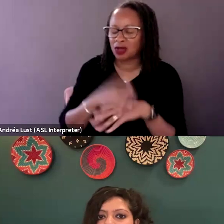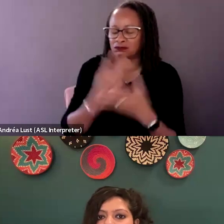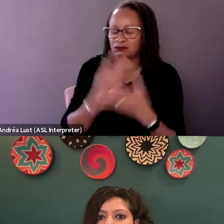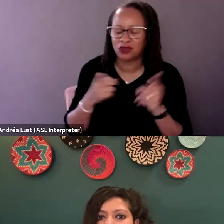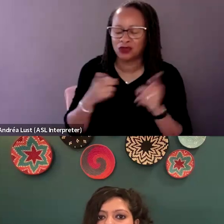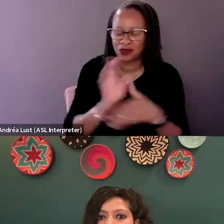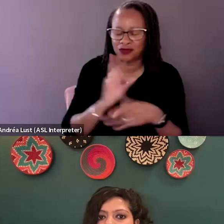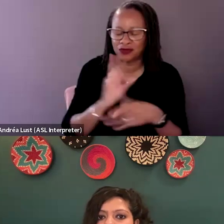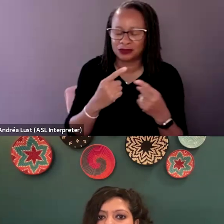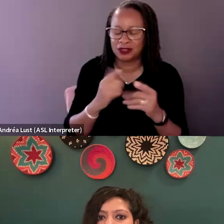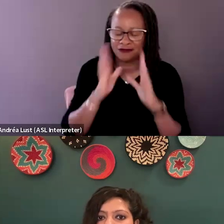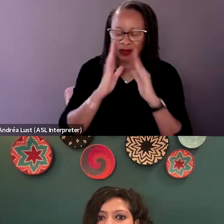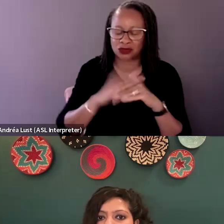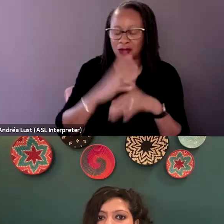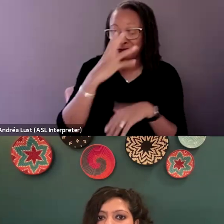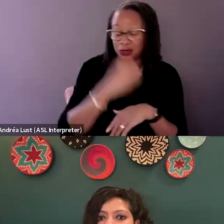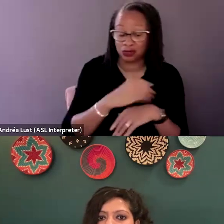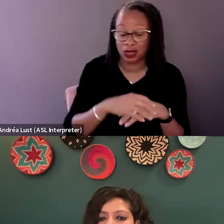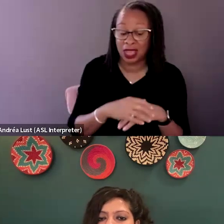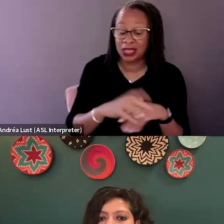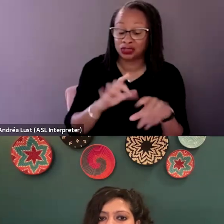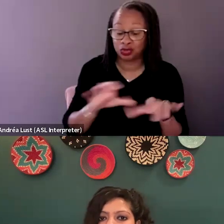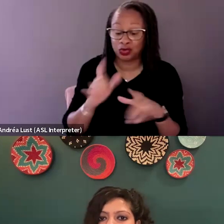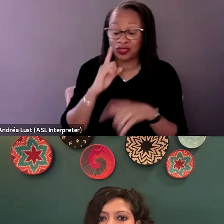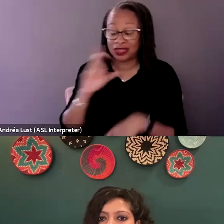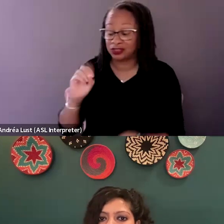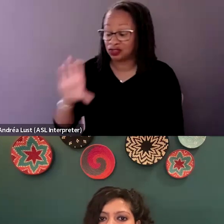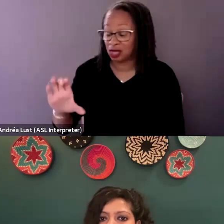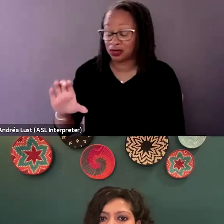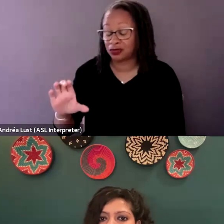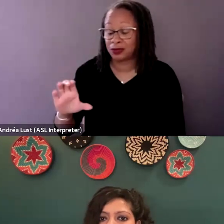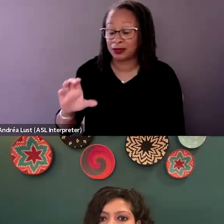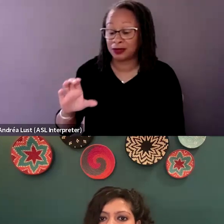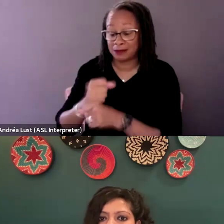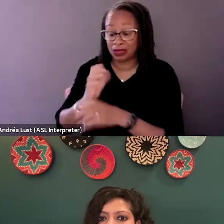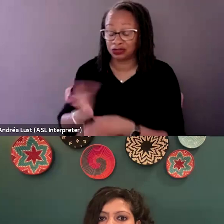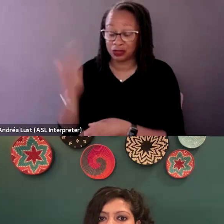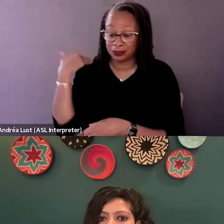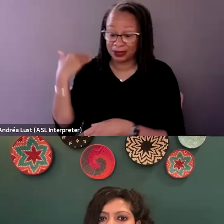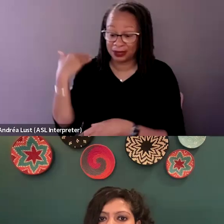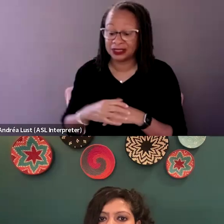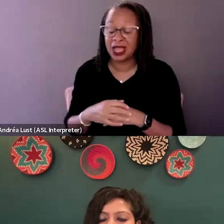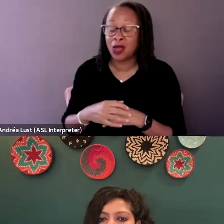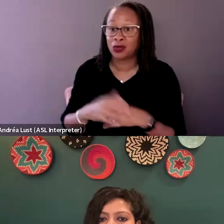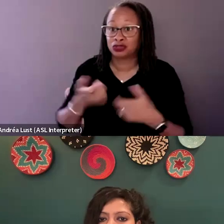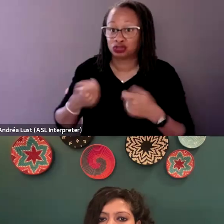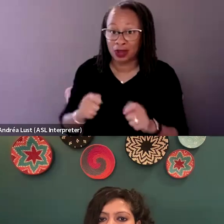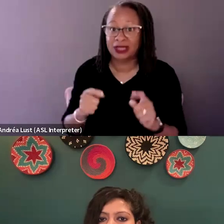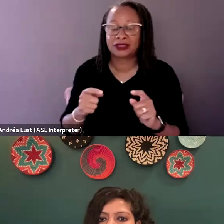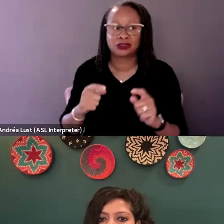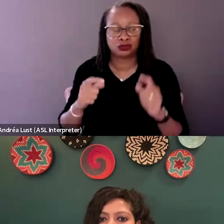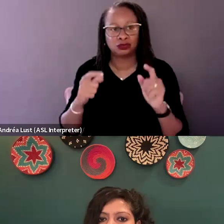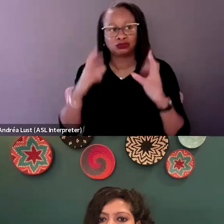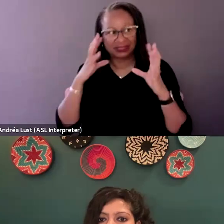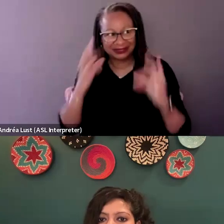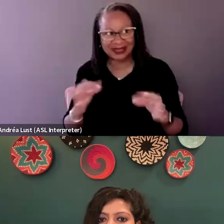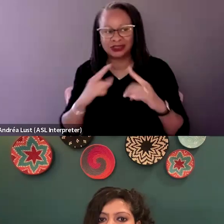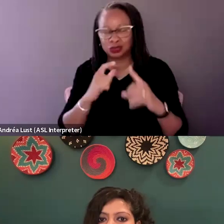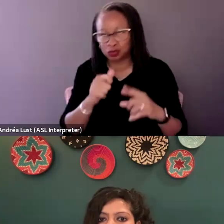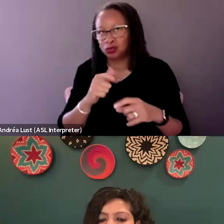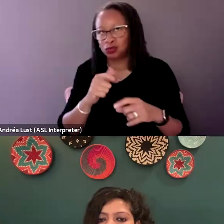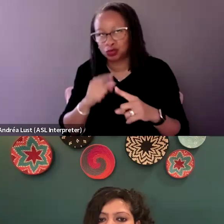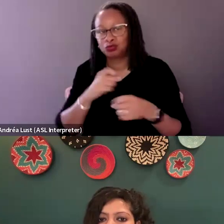excited about. So, for instance, working with Ben, the German cinematographer who shot on my film, whose work I've always sort of been awestruck